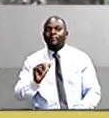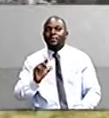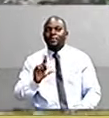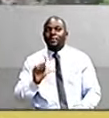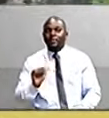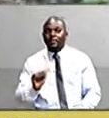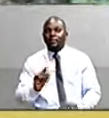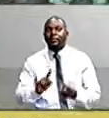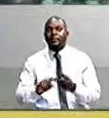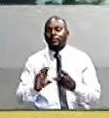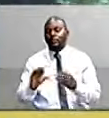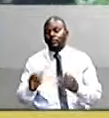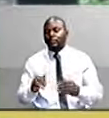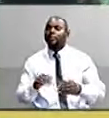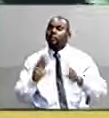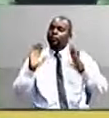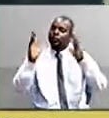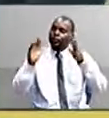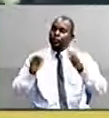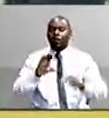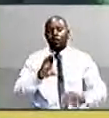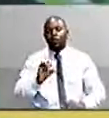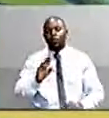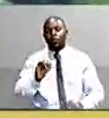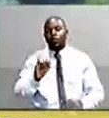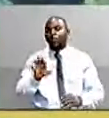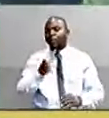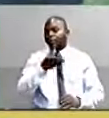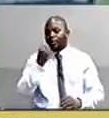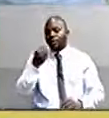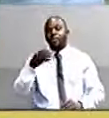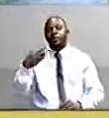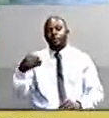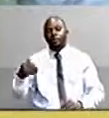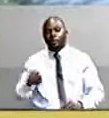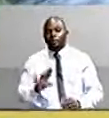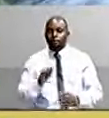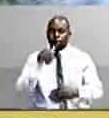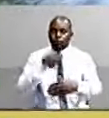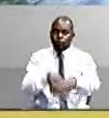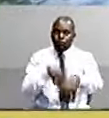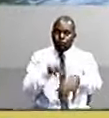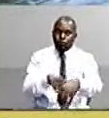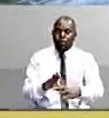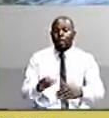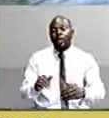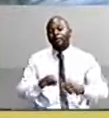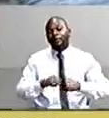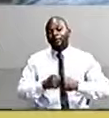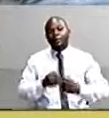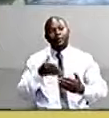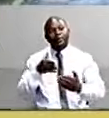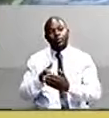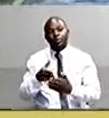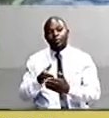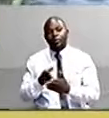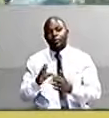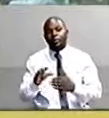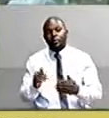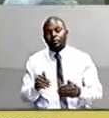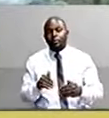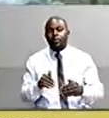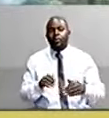However, though he praises cocoa as one of the best crops to grow, there are some challenges that affect him. From